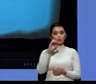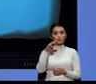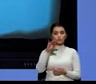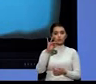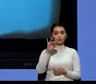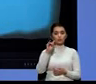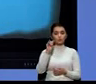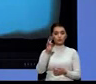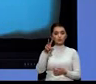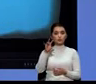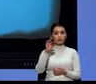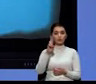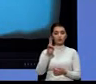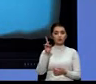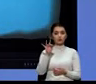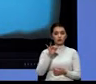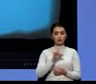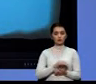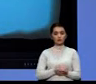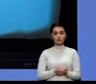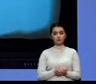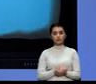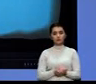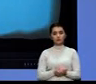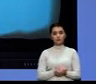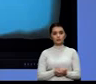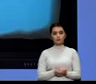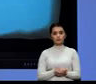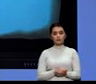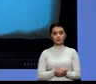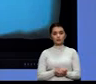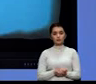Ustur lobni, o'lchov asbobini.